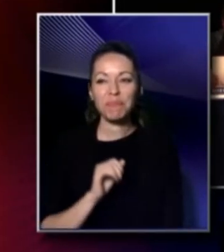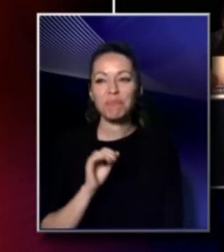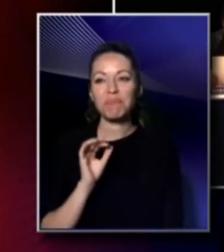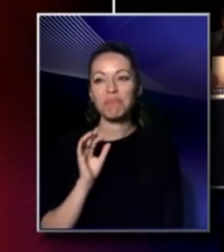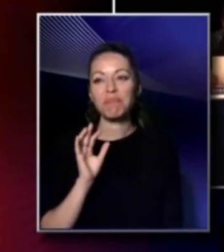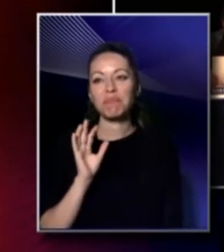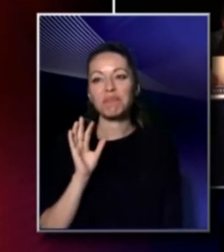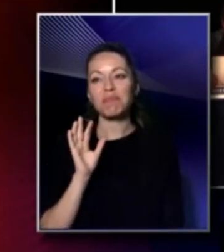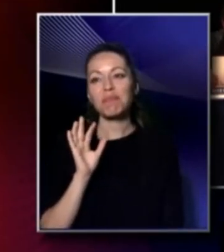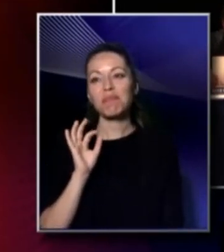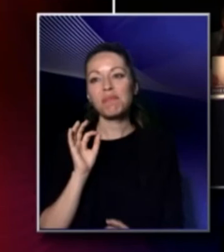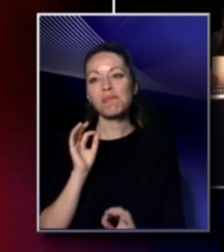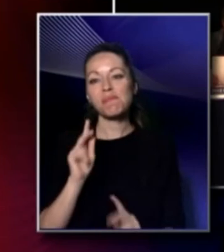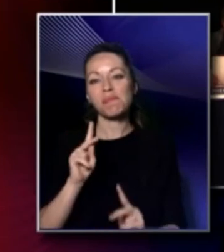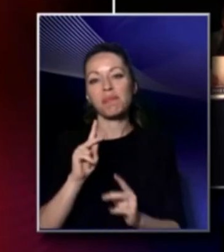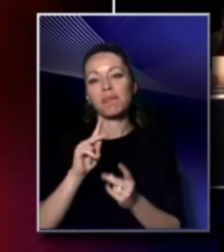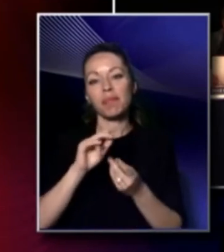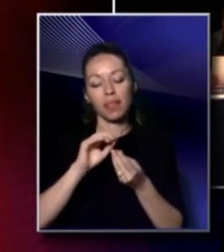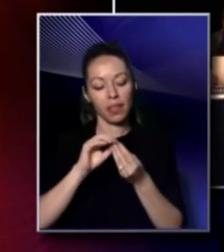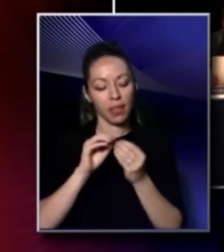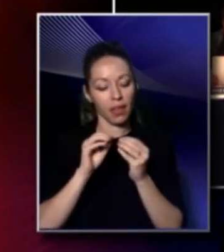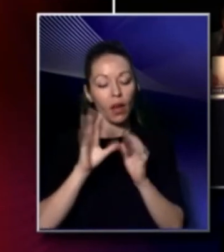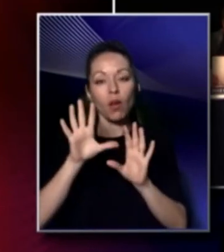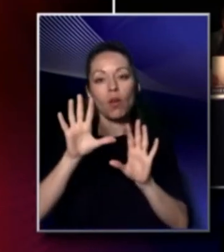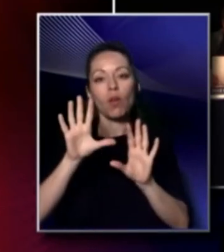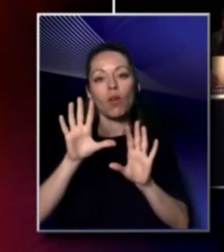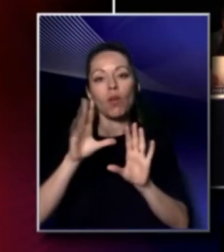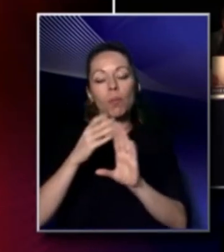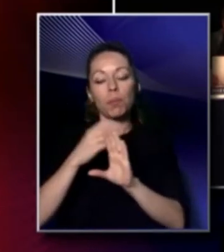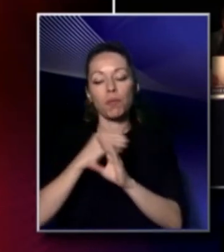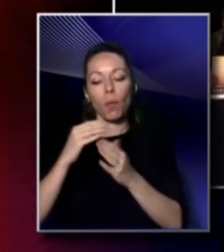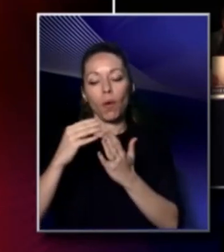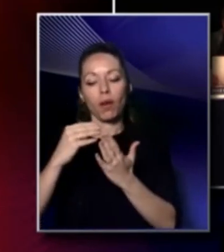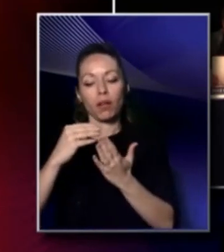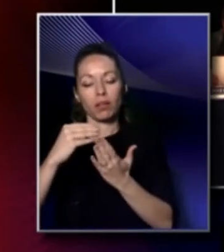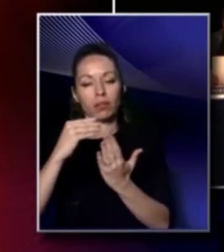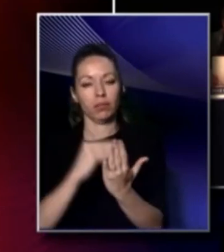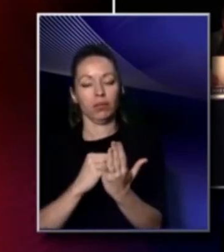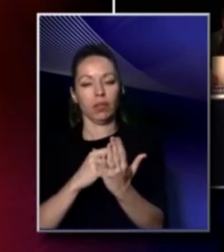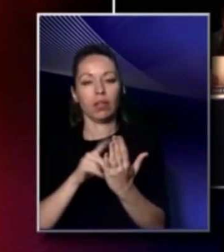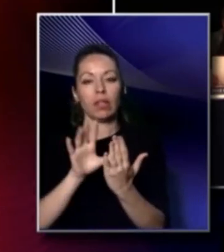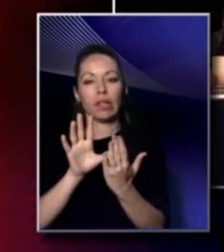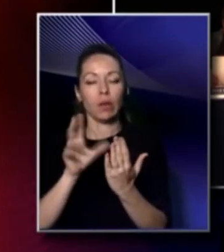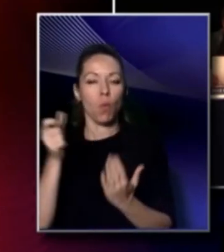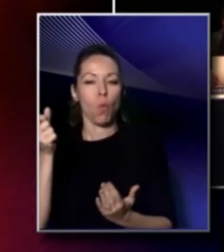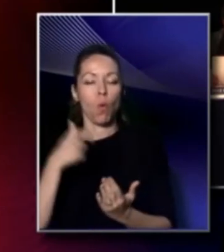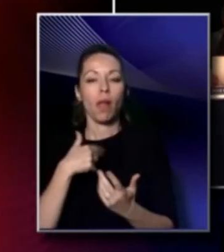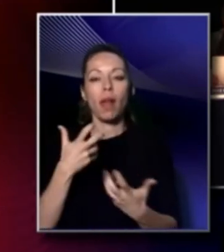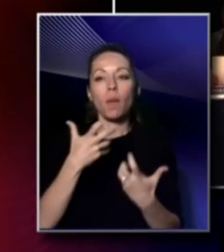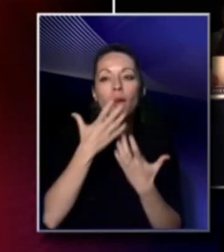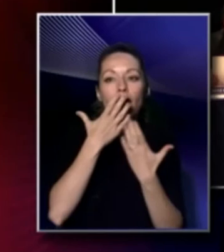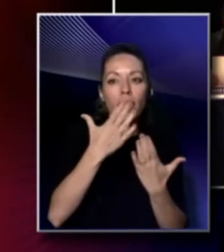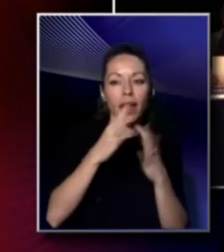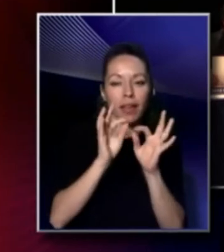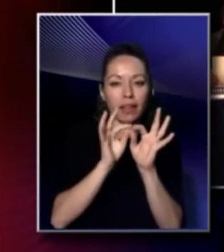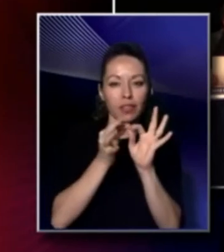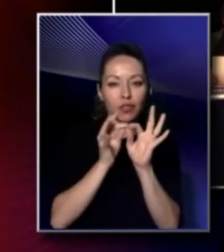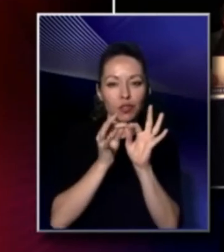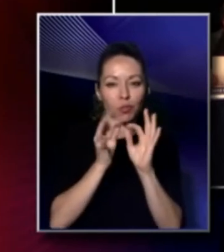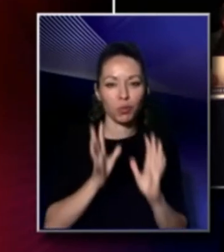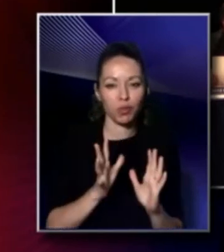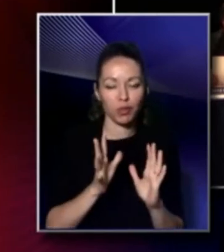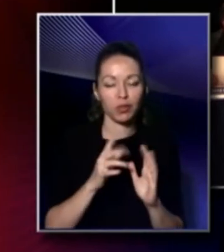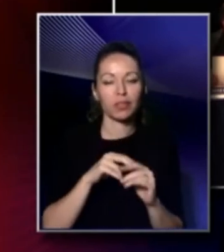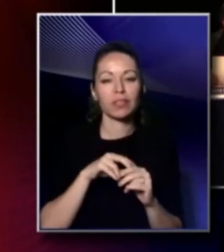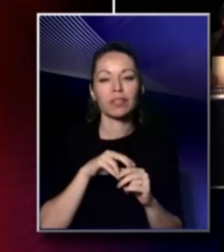Okay, item number, before I do the next agenda item, I would like to thank the interpreters